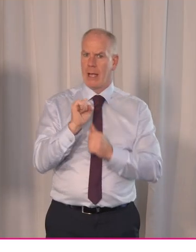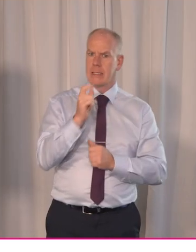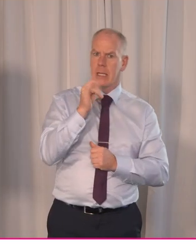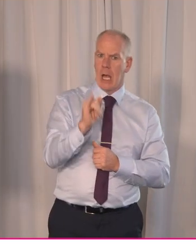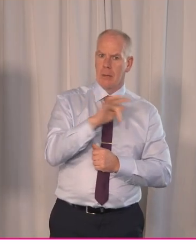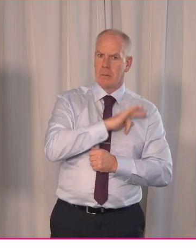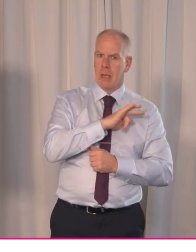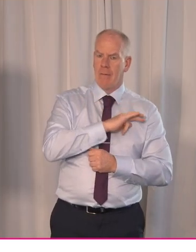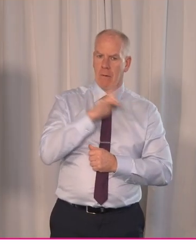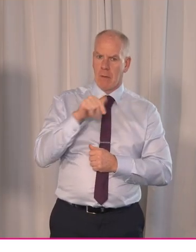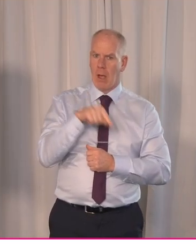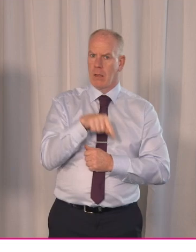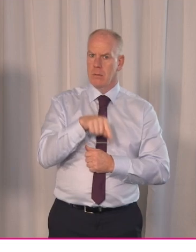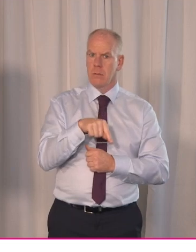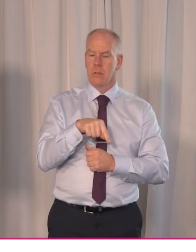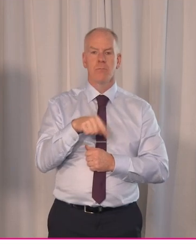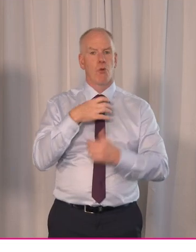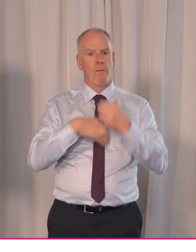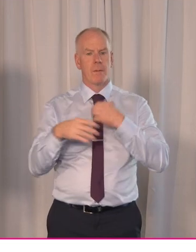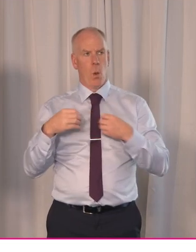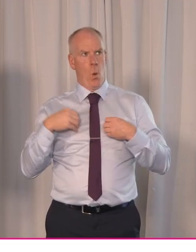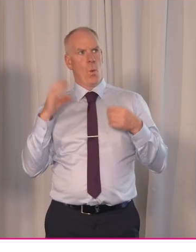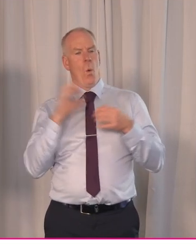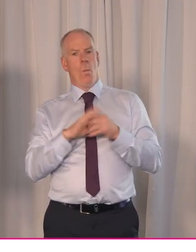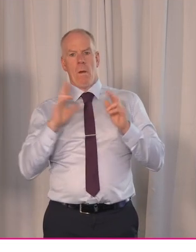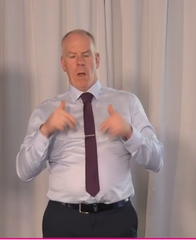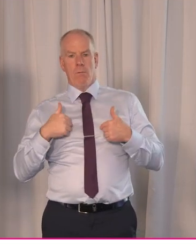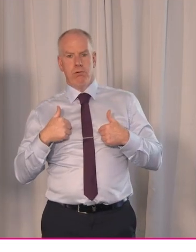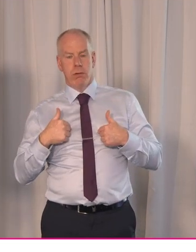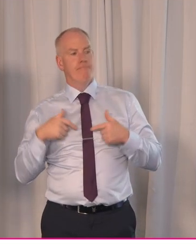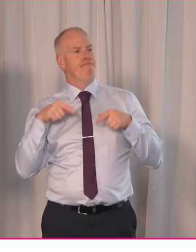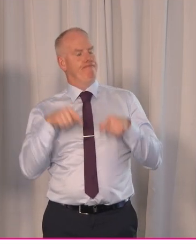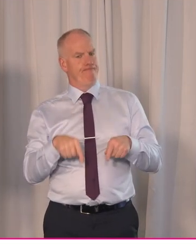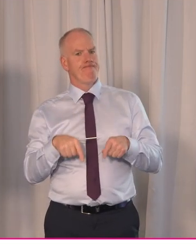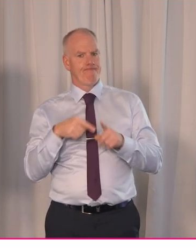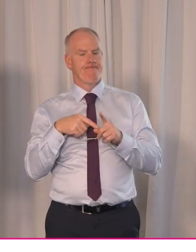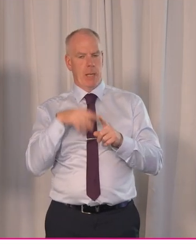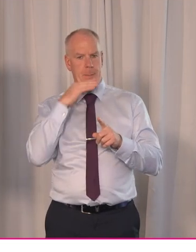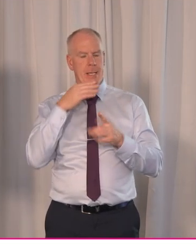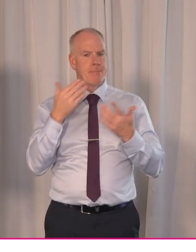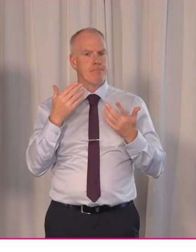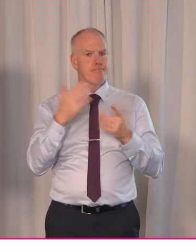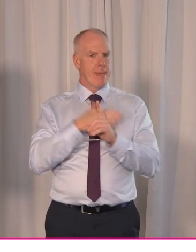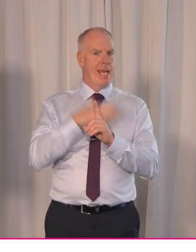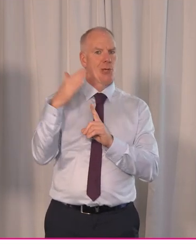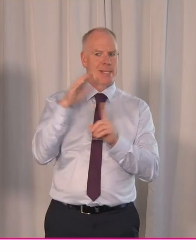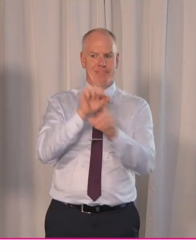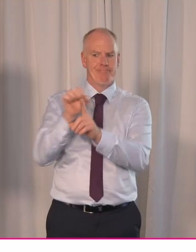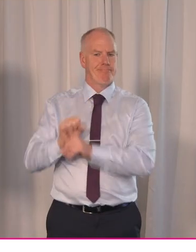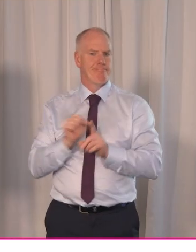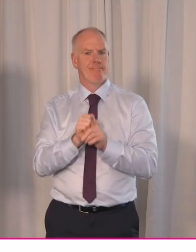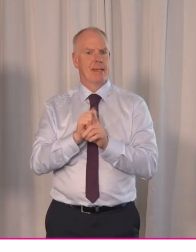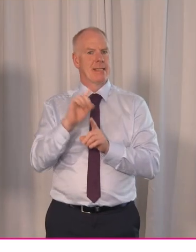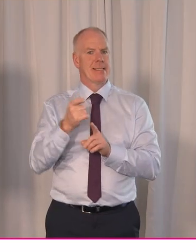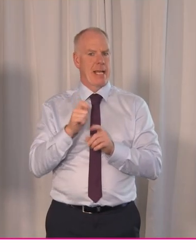for sexually transmitted infections in the comfort of their own home. And that definitely has resulted in a significant increase in detection,